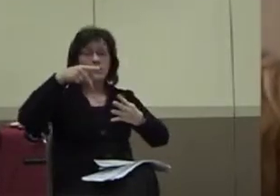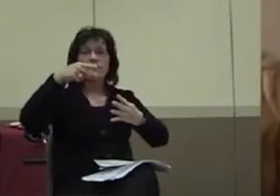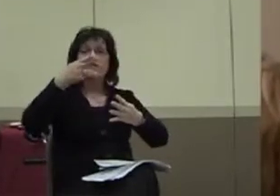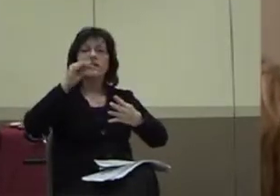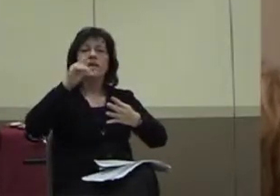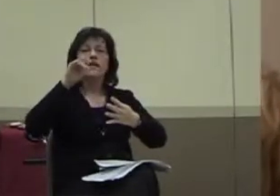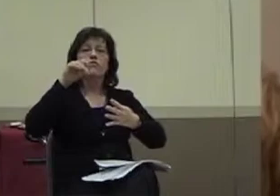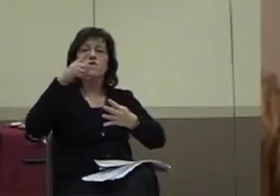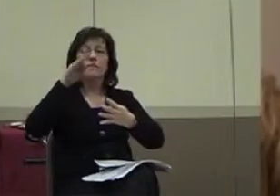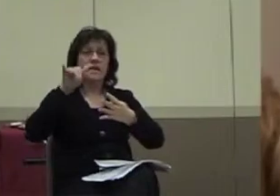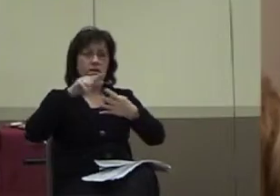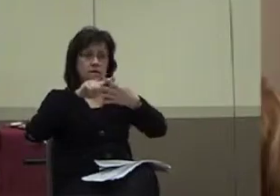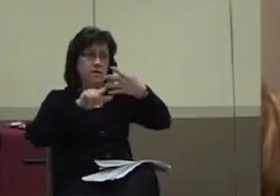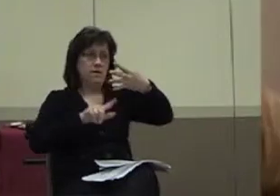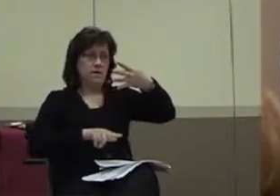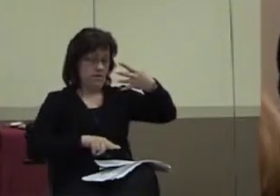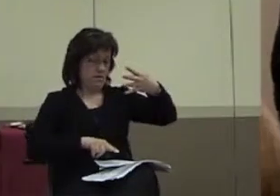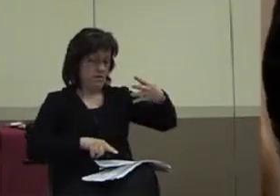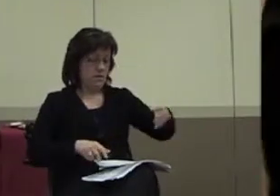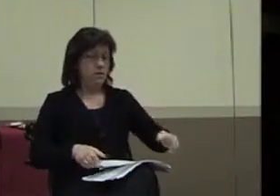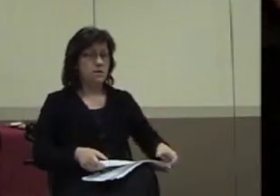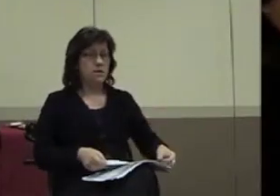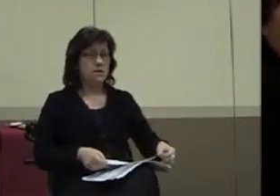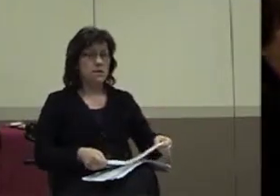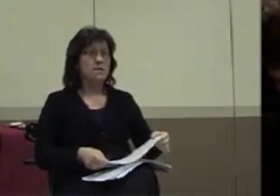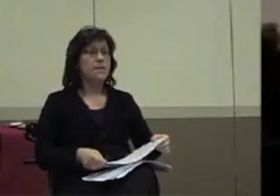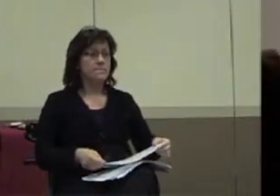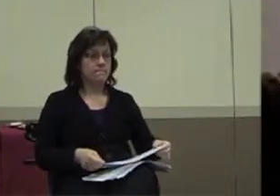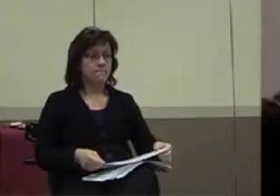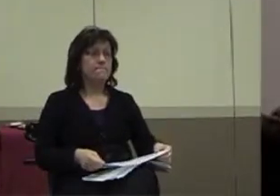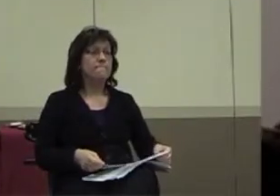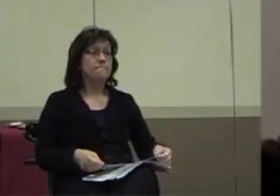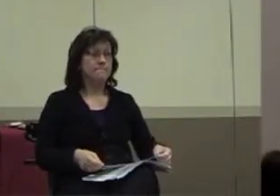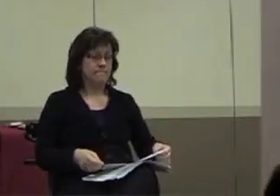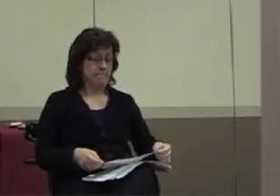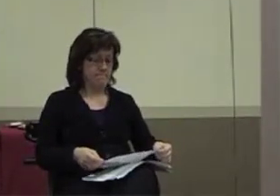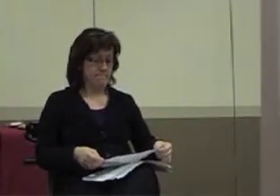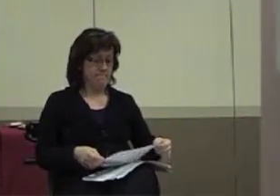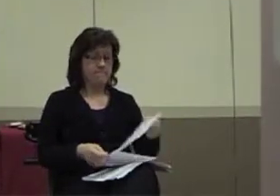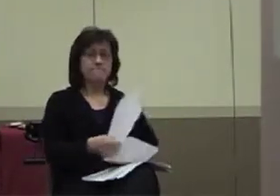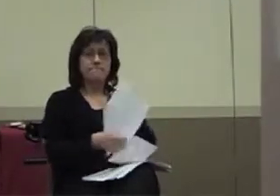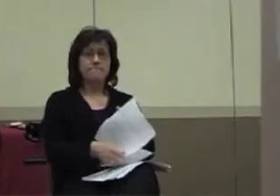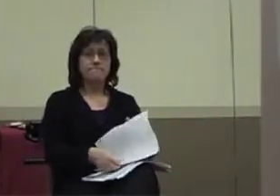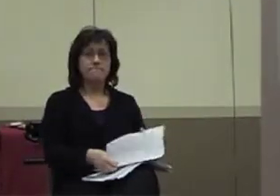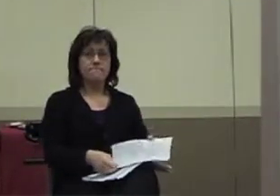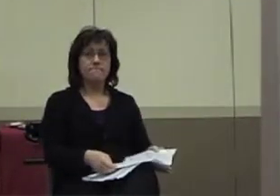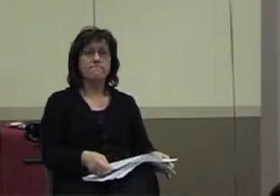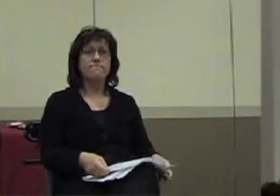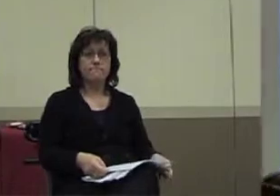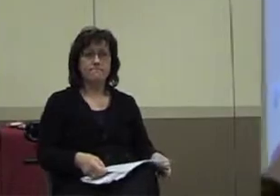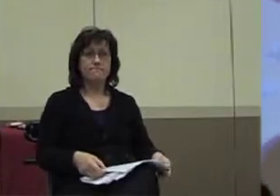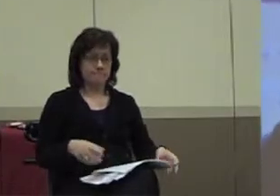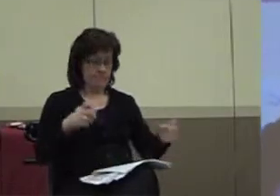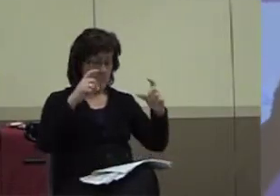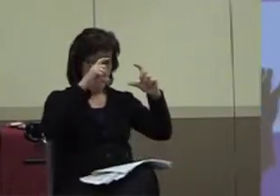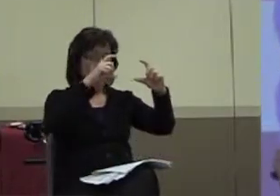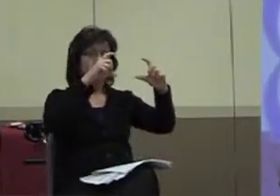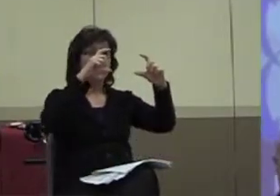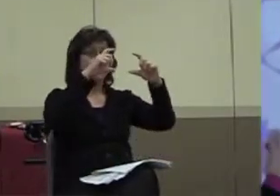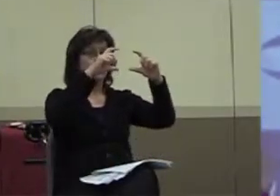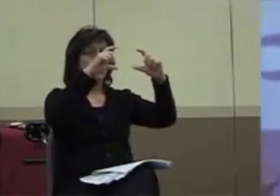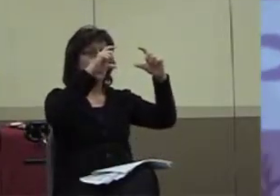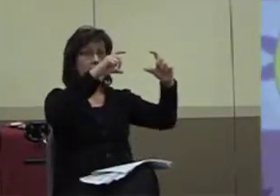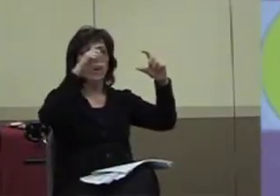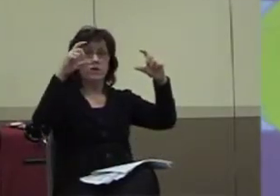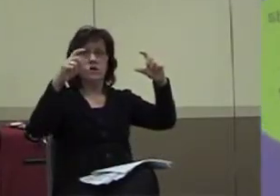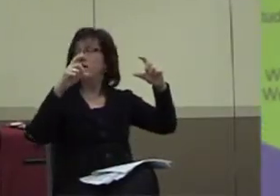So on page 81 in your book, you've got a square. You actually have 2 squares in the middle instead of one big circle,